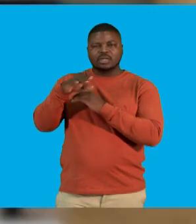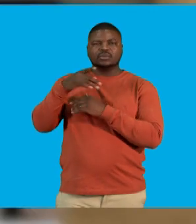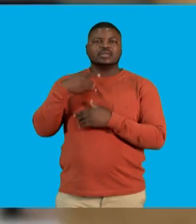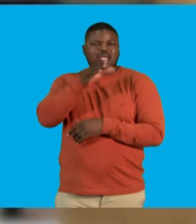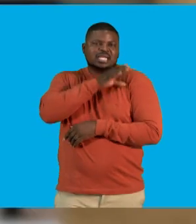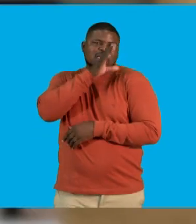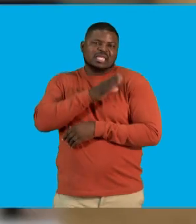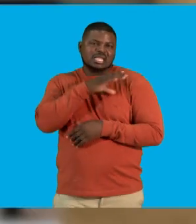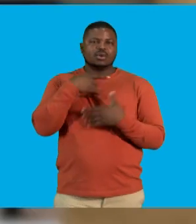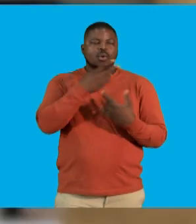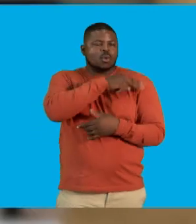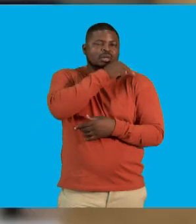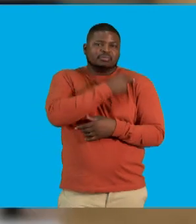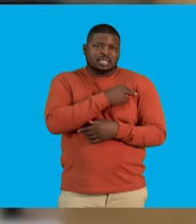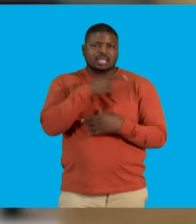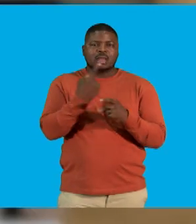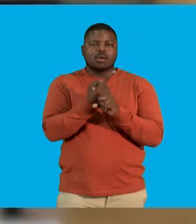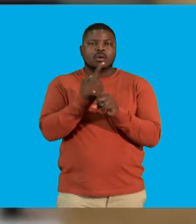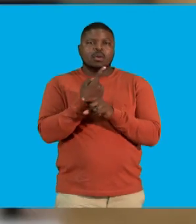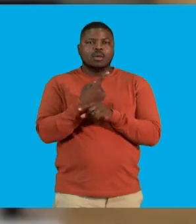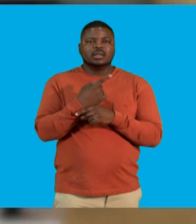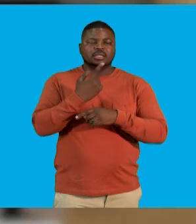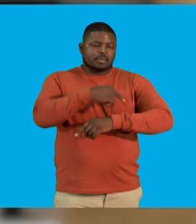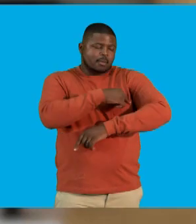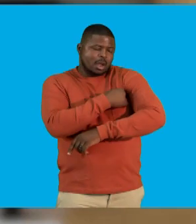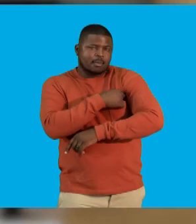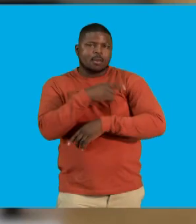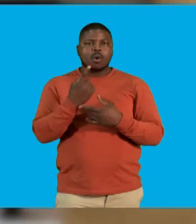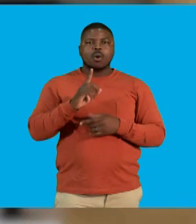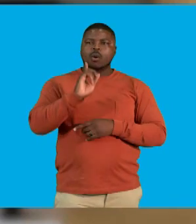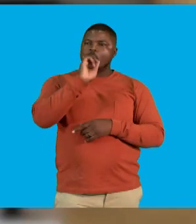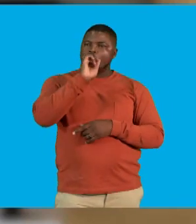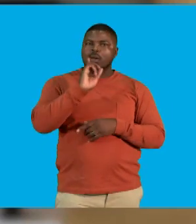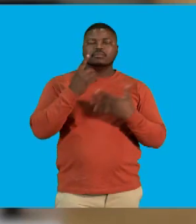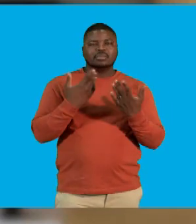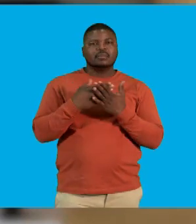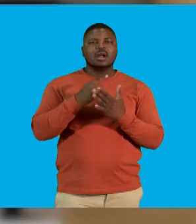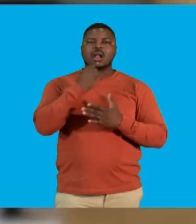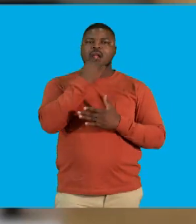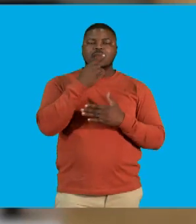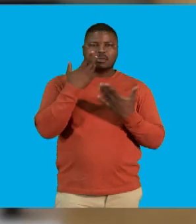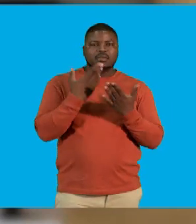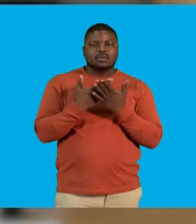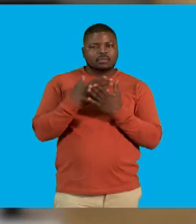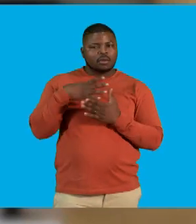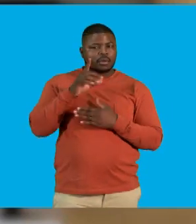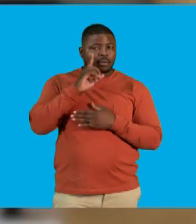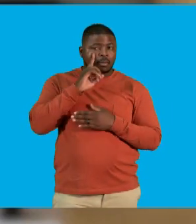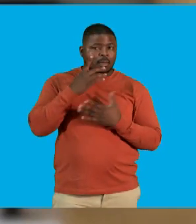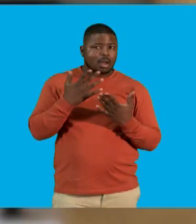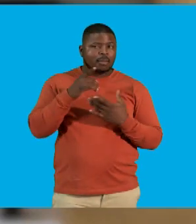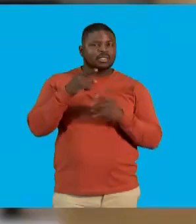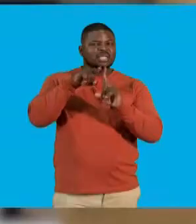you're sick and they want to check what is your temperature. They usually put this maybe under your armpit and then check what is your temperature